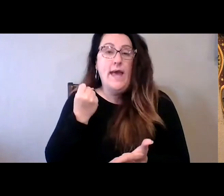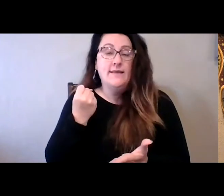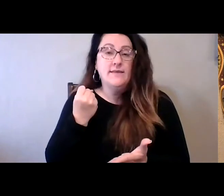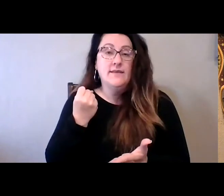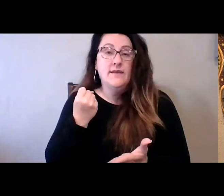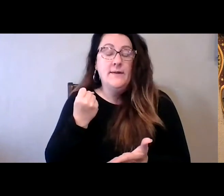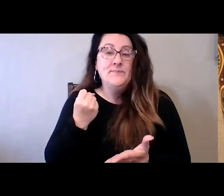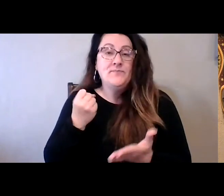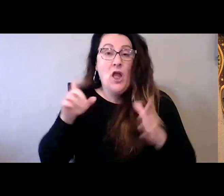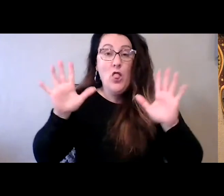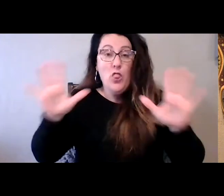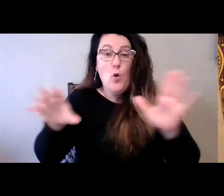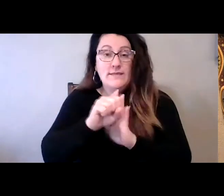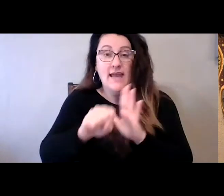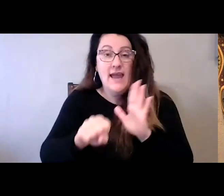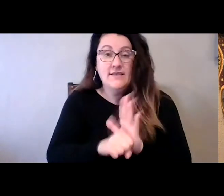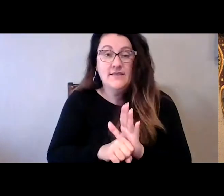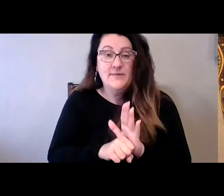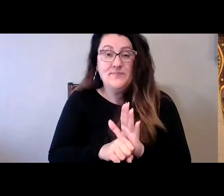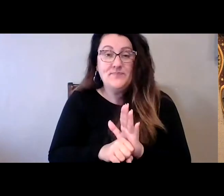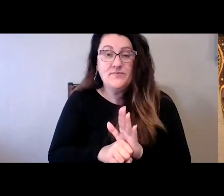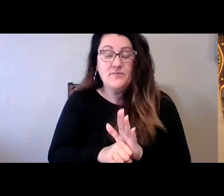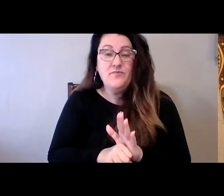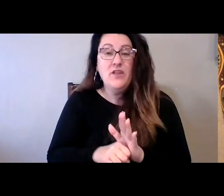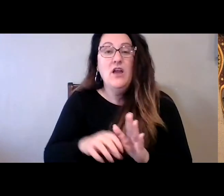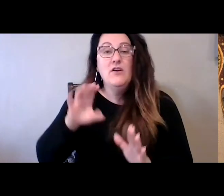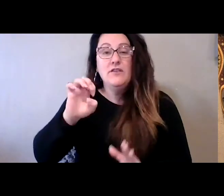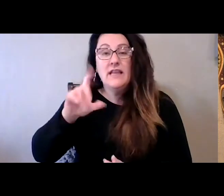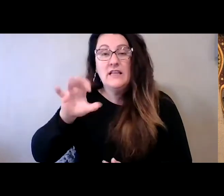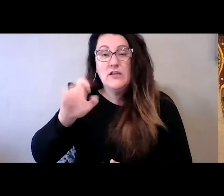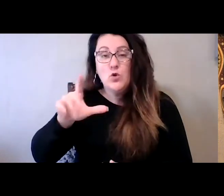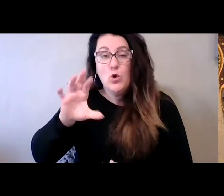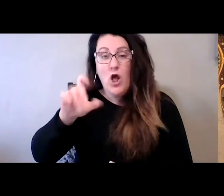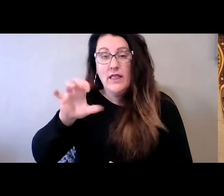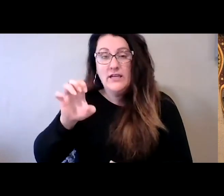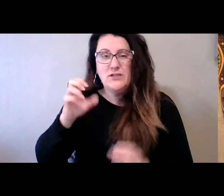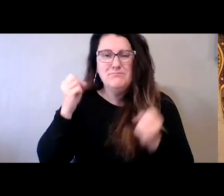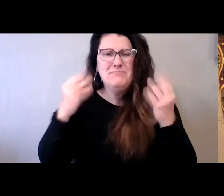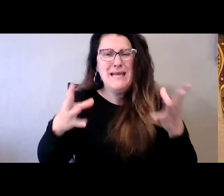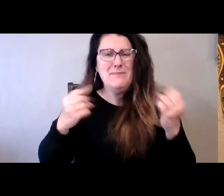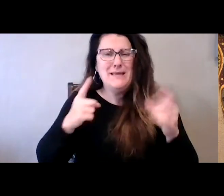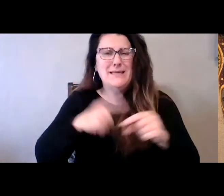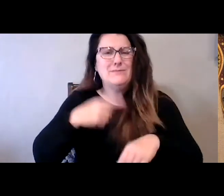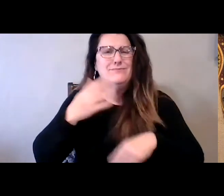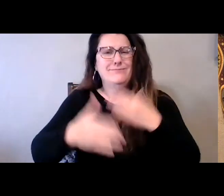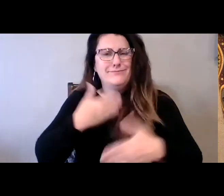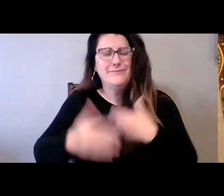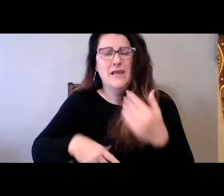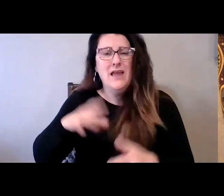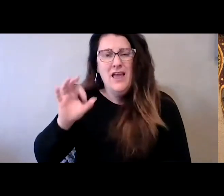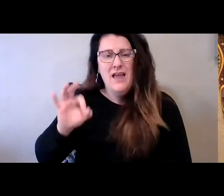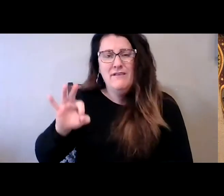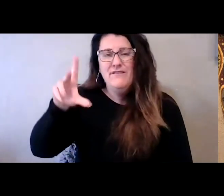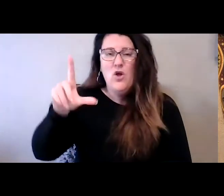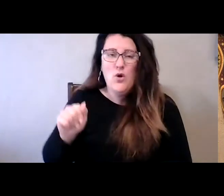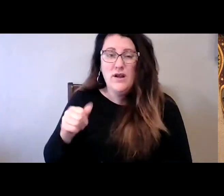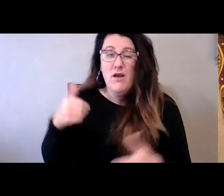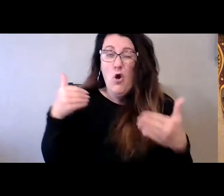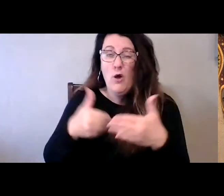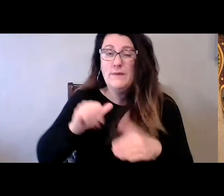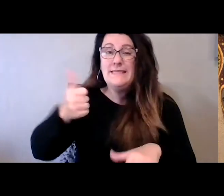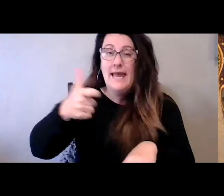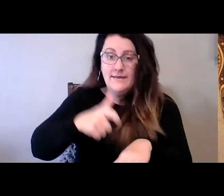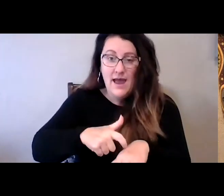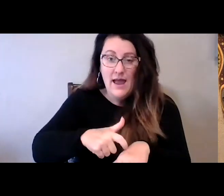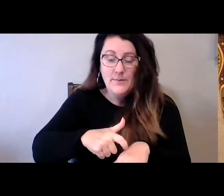win these states, and thereby the electoral college many times over. In the case of Florida, almost 10 times